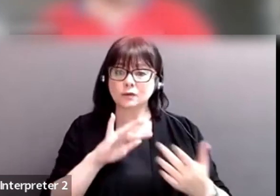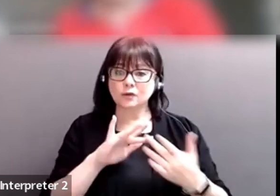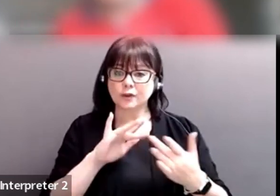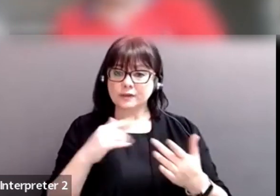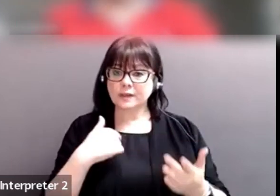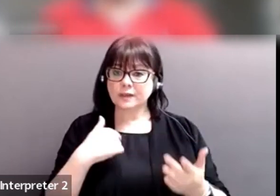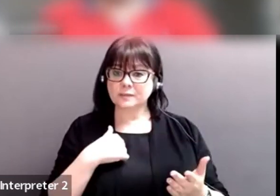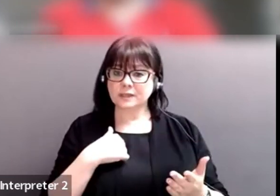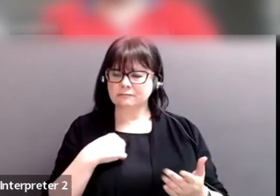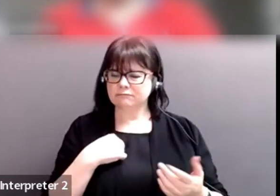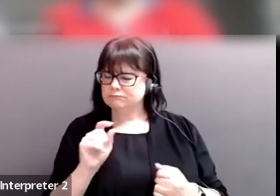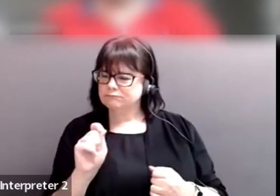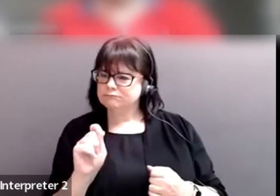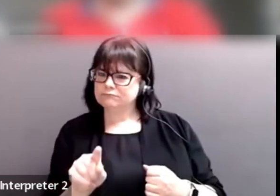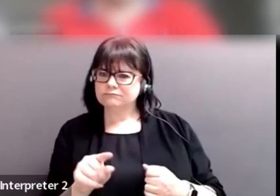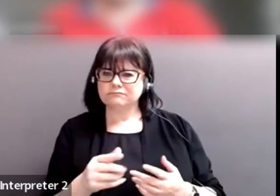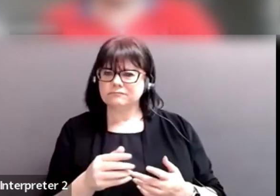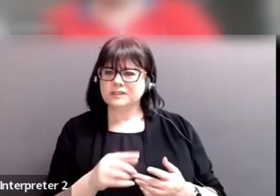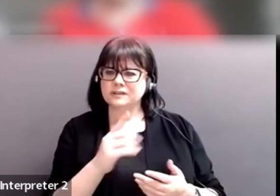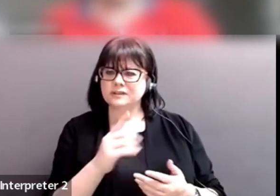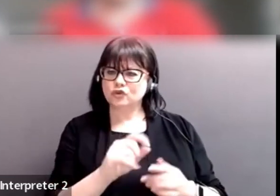on what I should be expecting and by when.